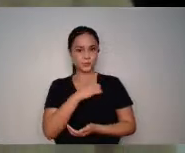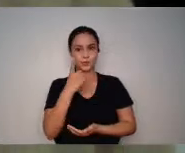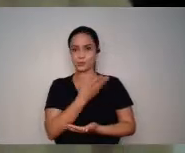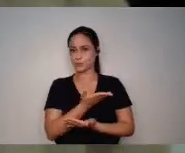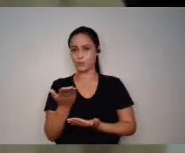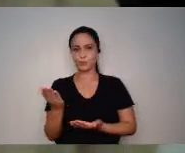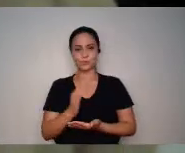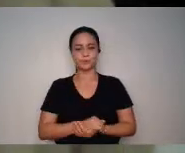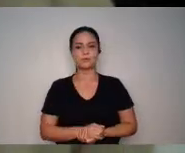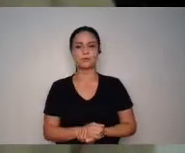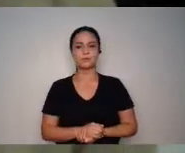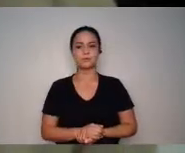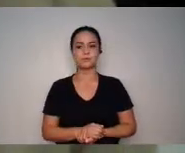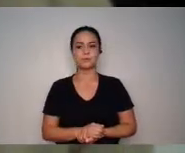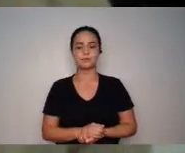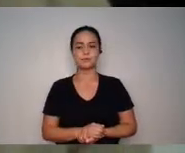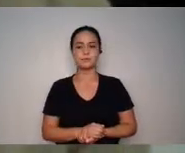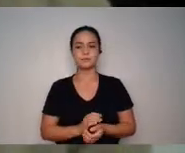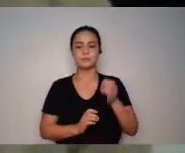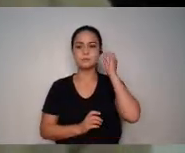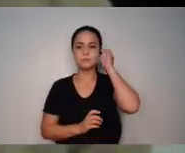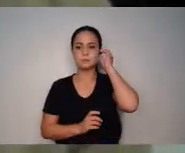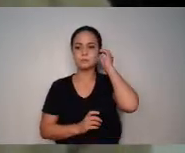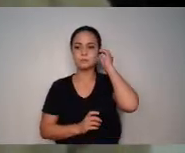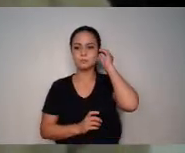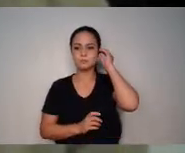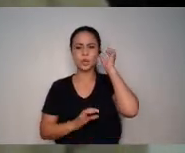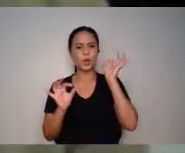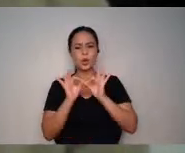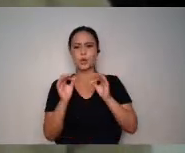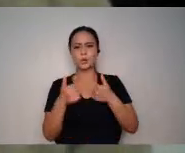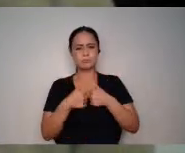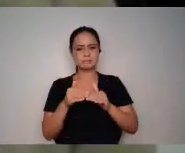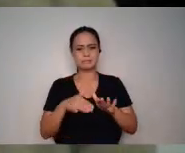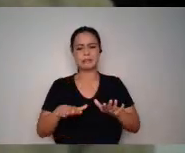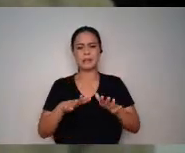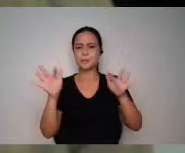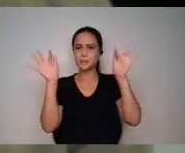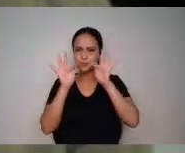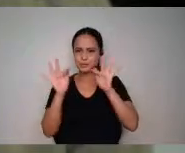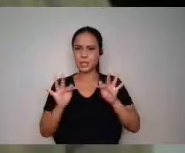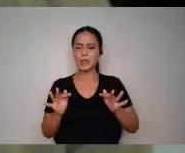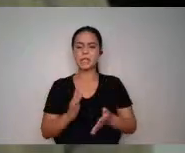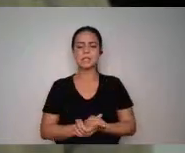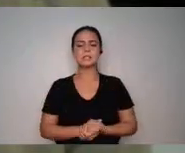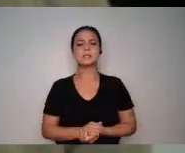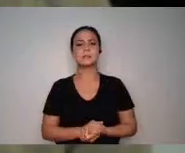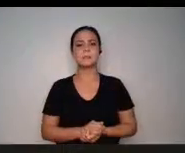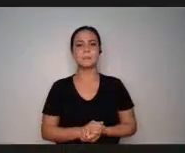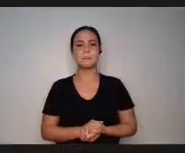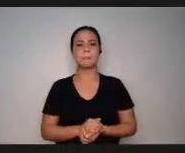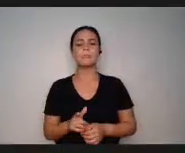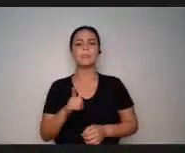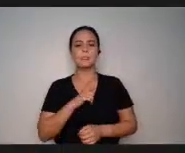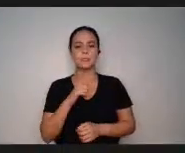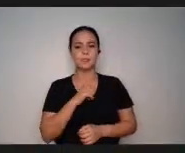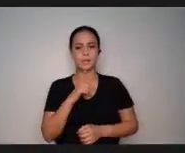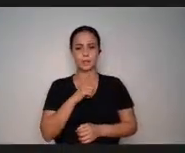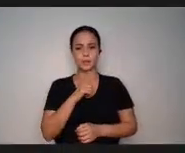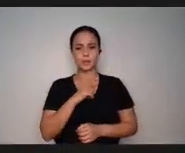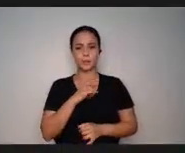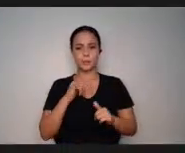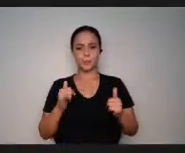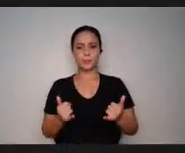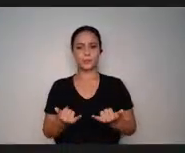It's lovely to be here. I'm delighted to be here, and I feel very privileged to be able to share